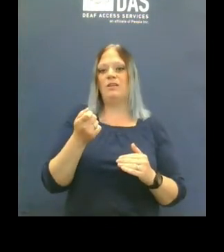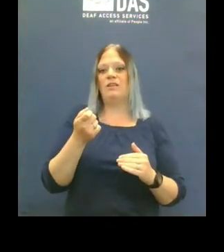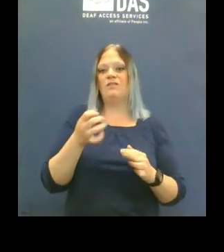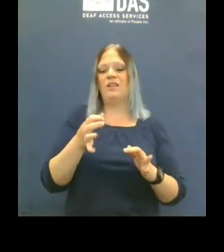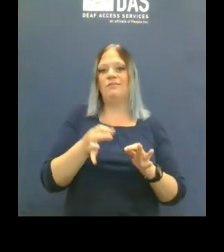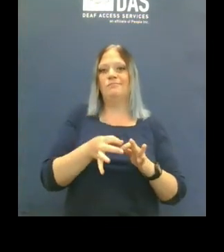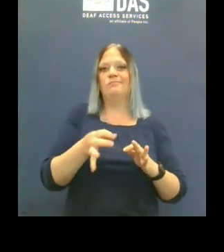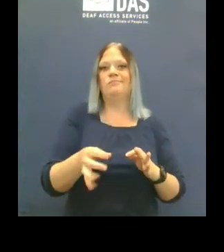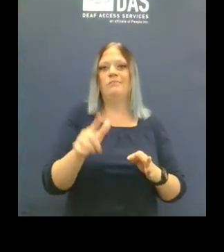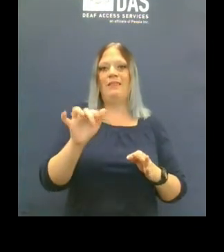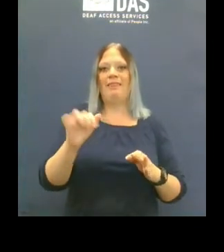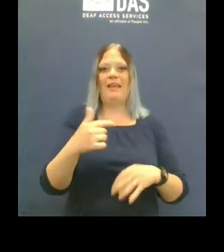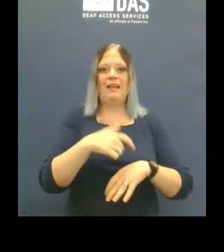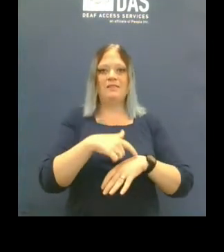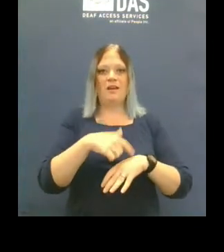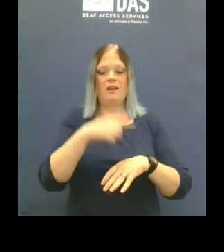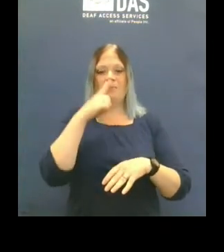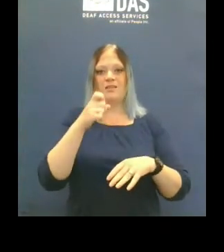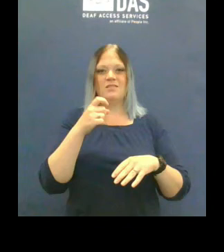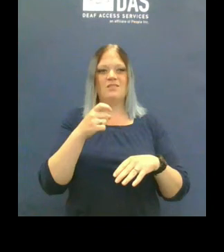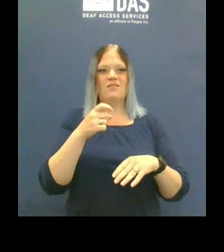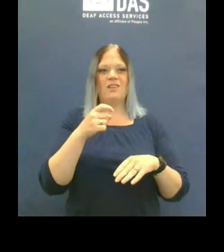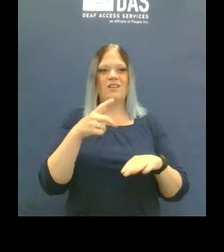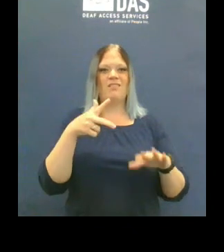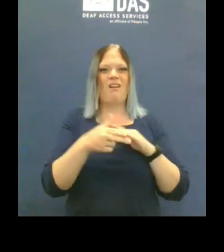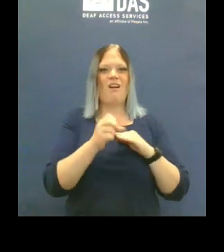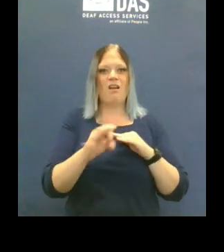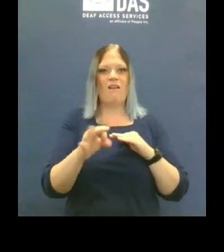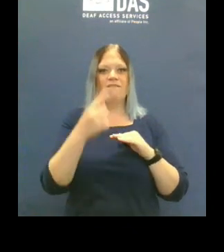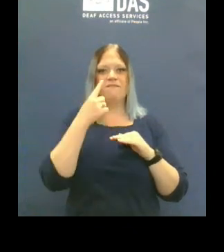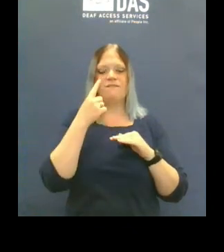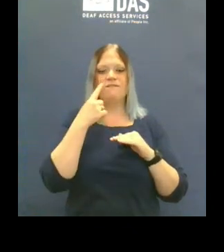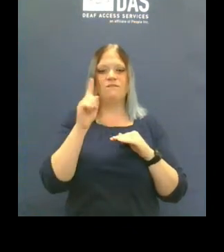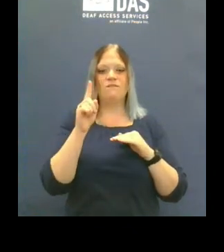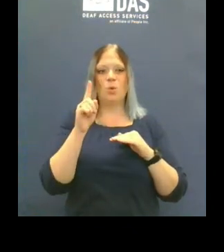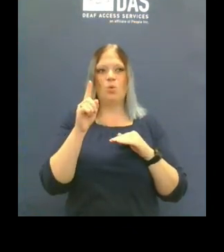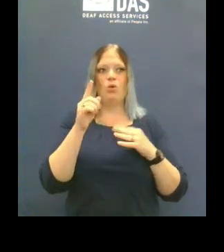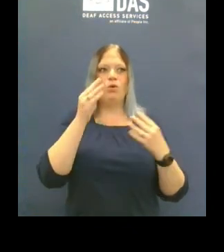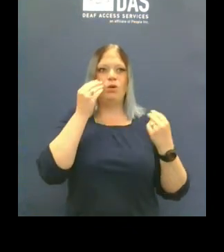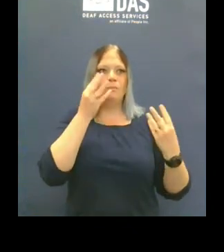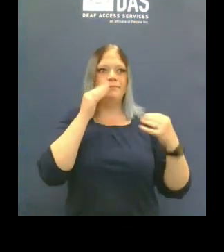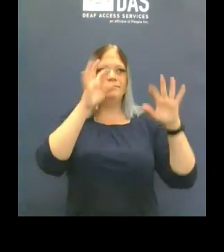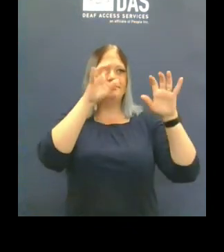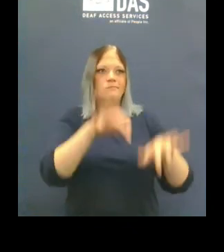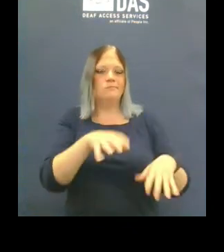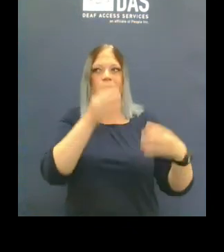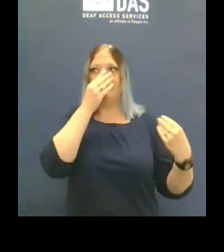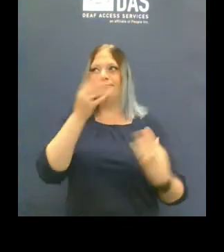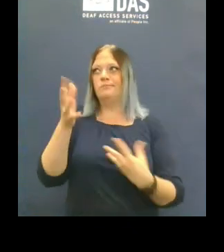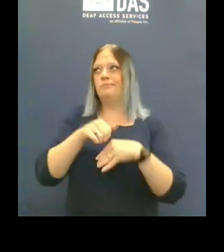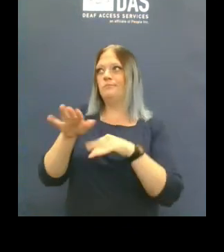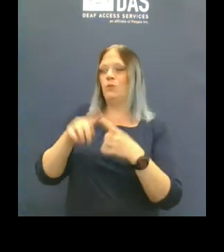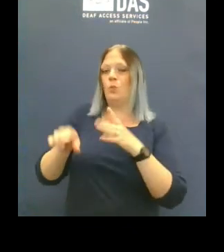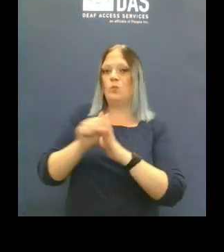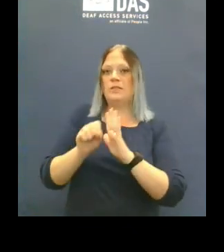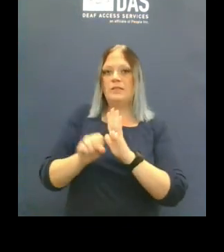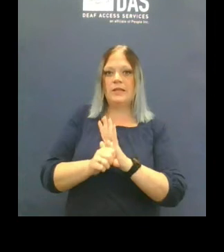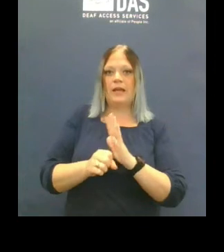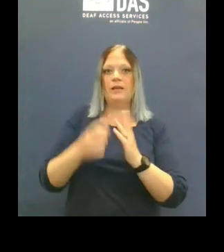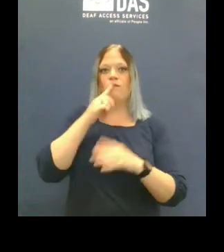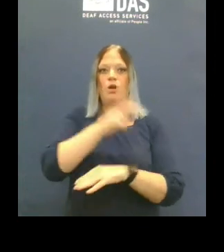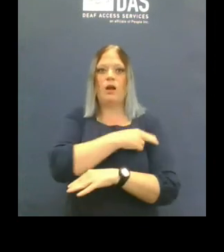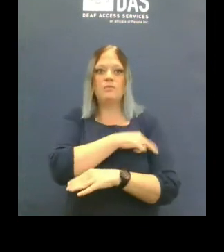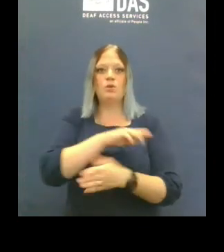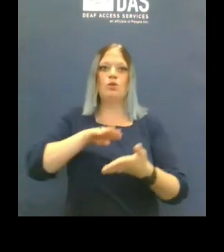time because of the time that the cutoff is for hospital, entering the data to the state with the hospital admissions